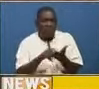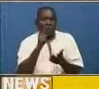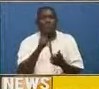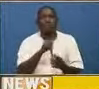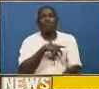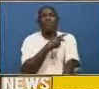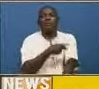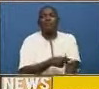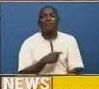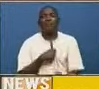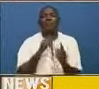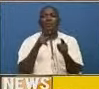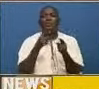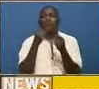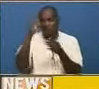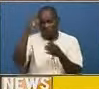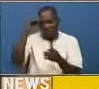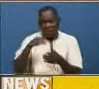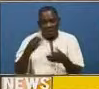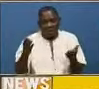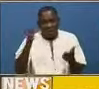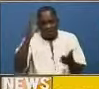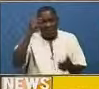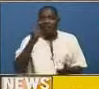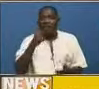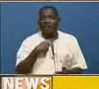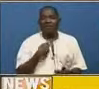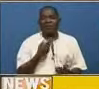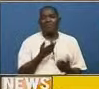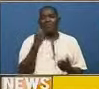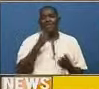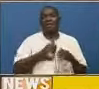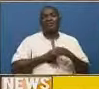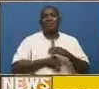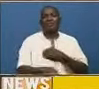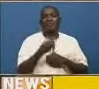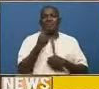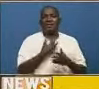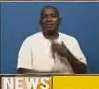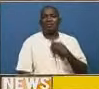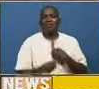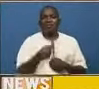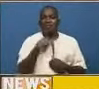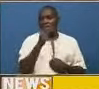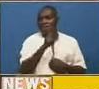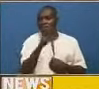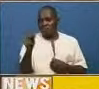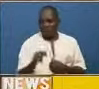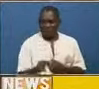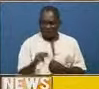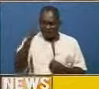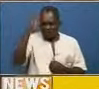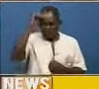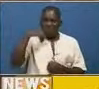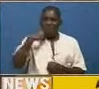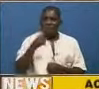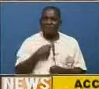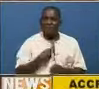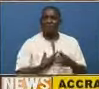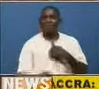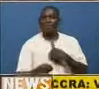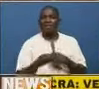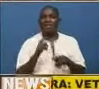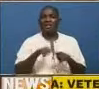And when I went and told me to abort it, and I said no. And he said I should abort it so that I